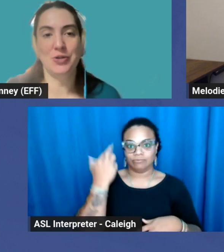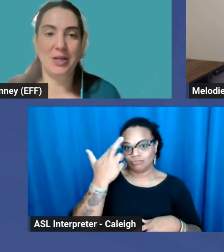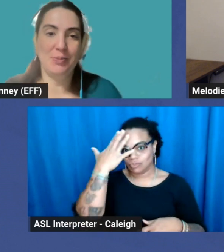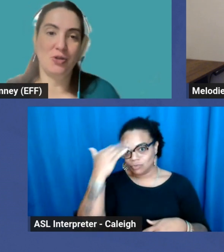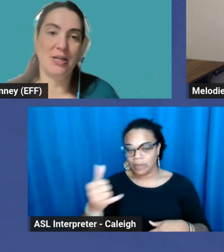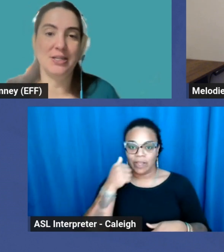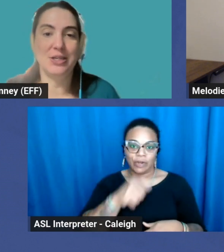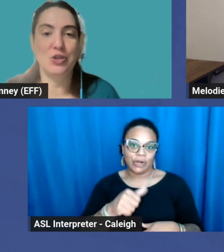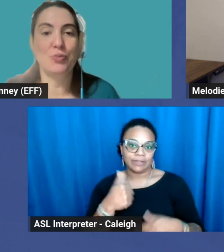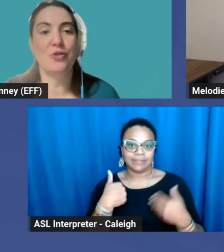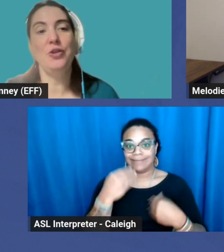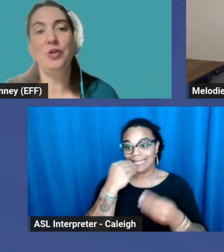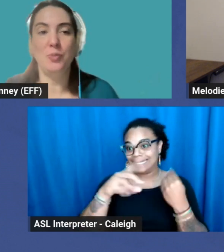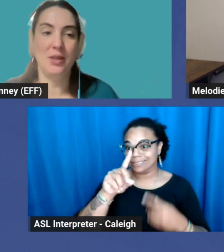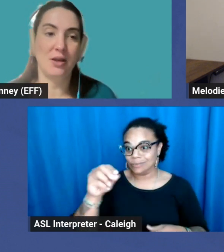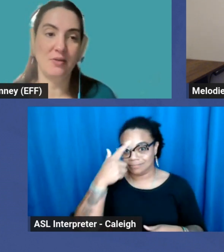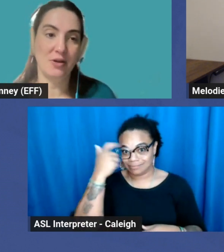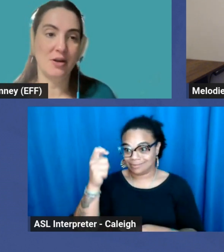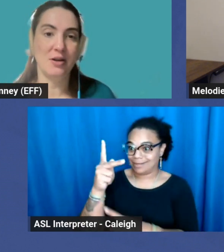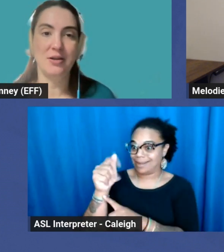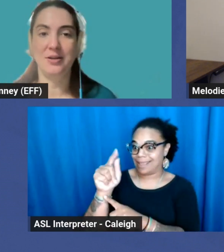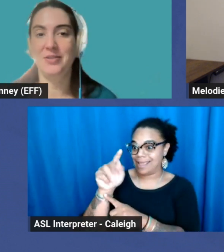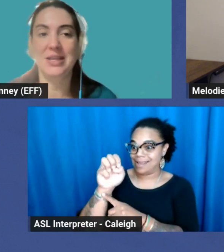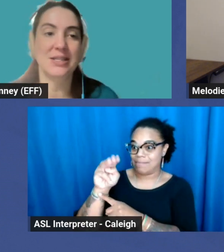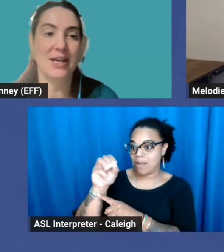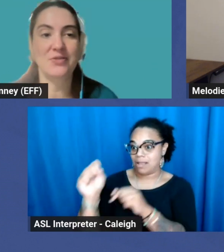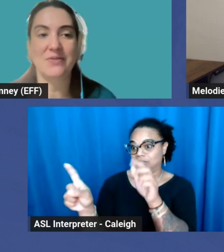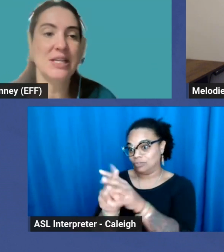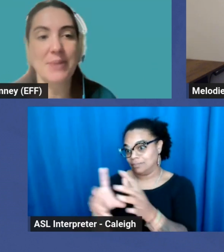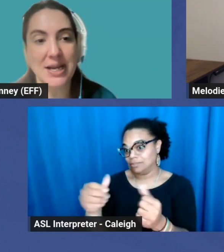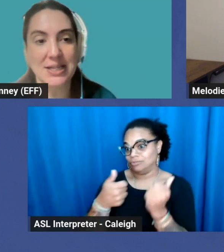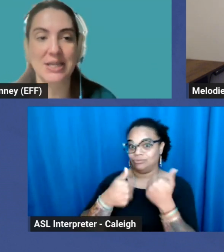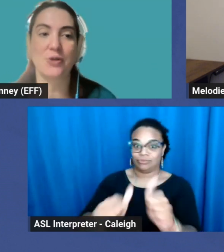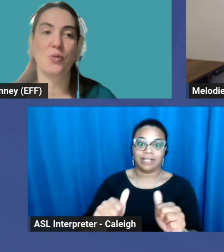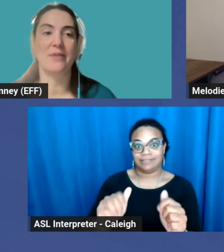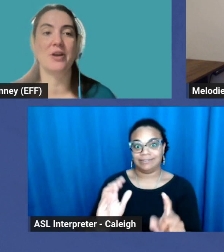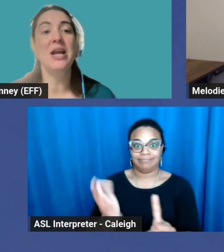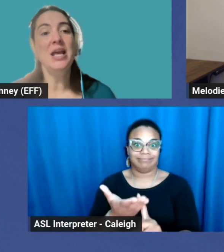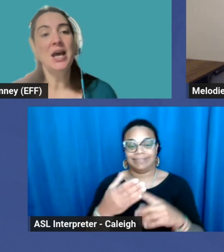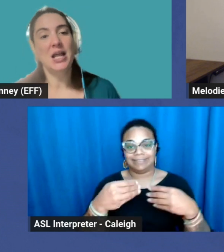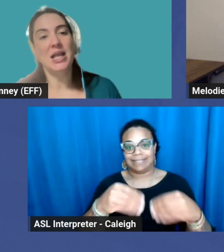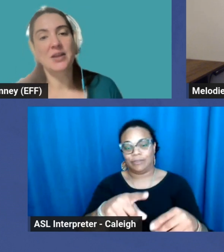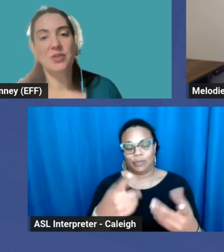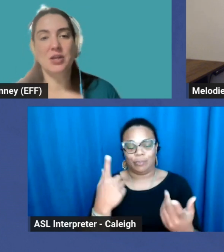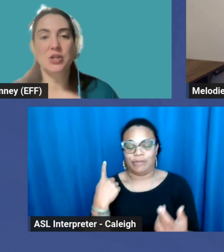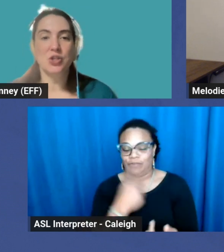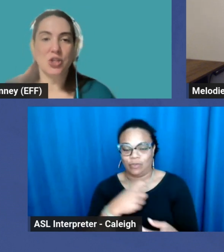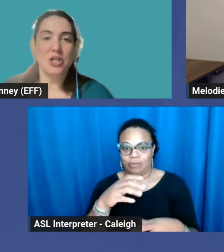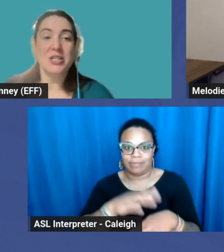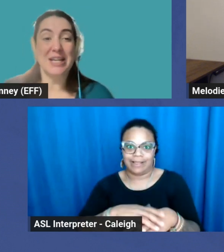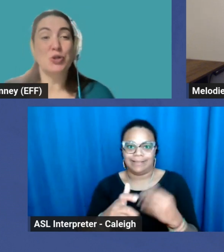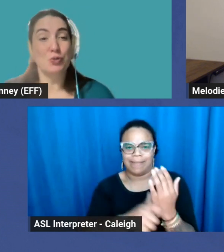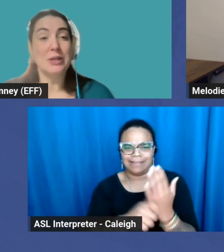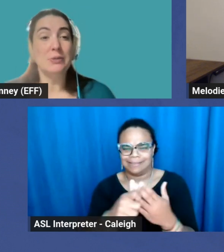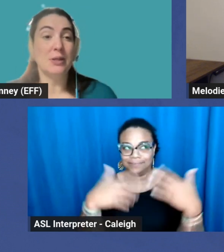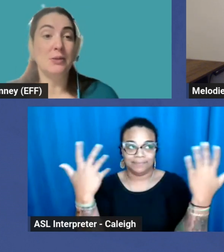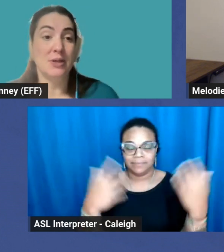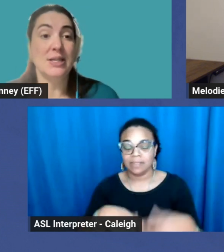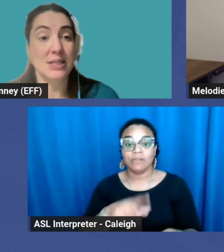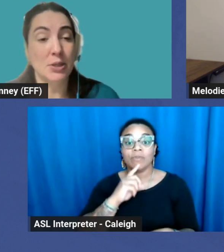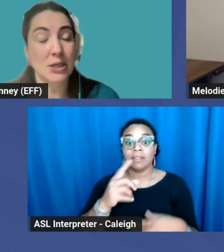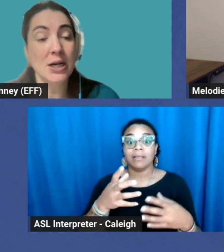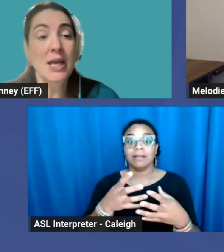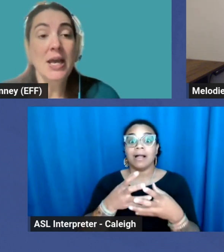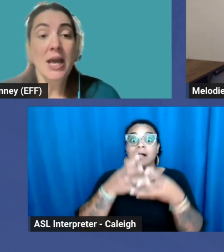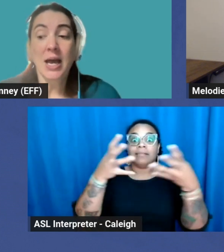Moss shows up and tries to sell you perfume in the cover and the inside of 17 magazine or whatever. A lot of the concern sounds really, really,